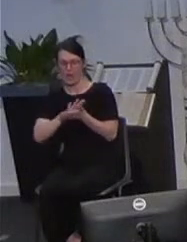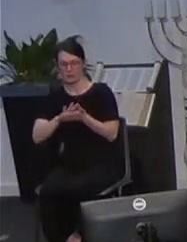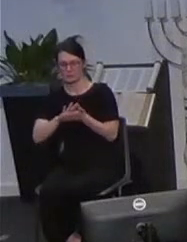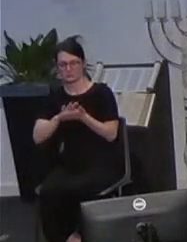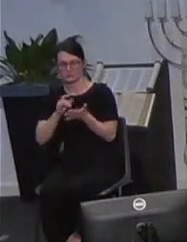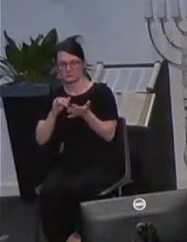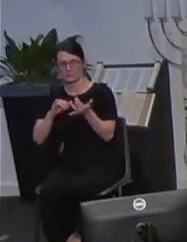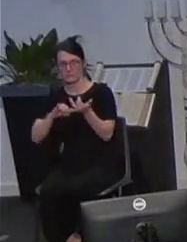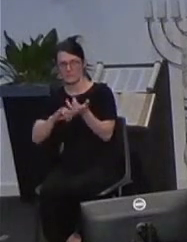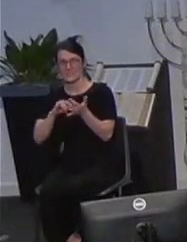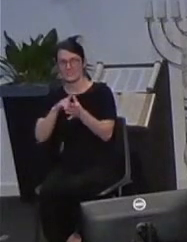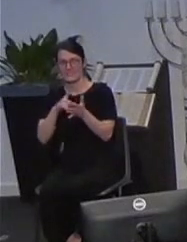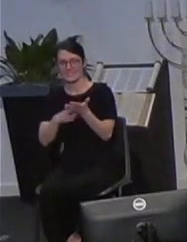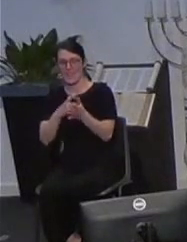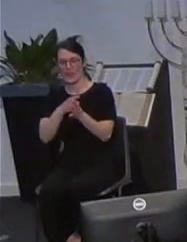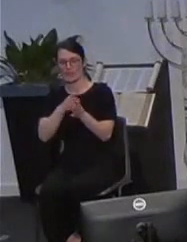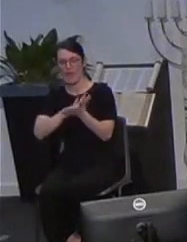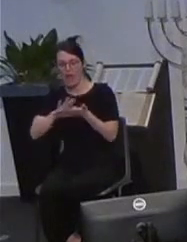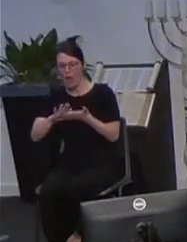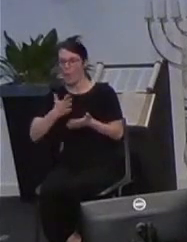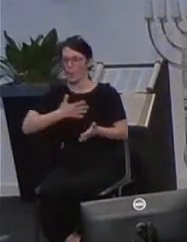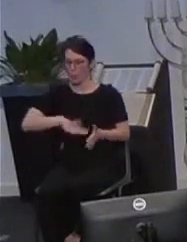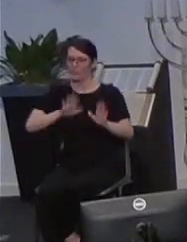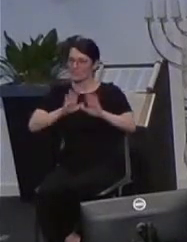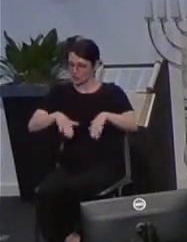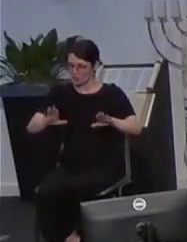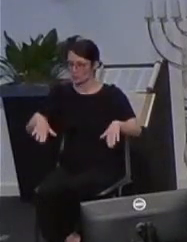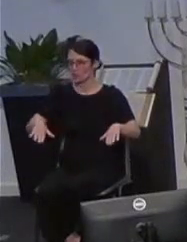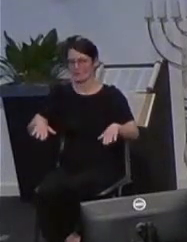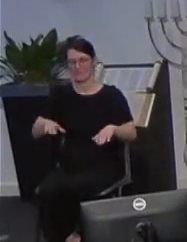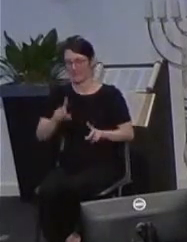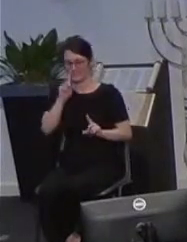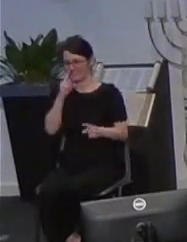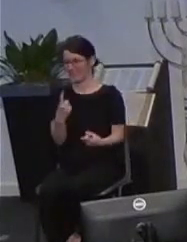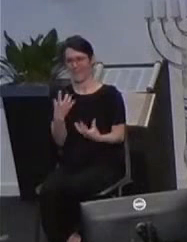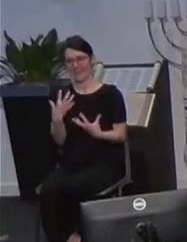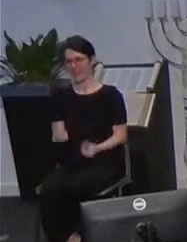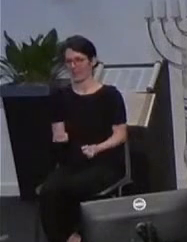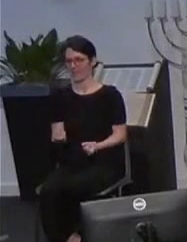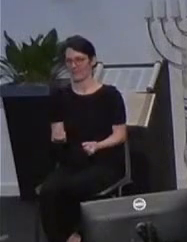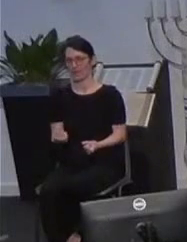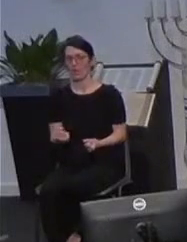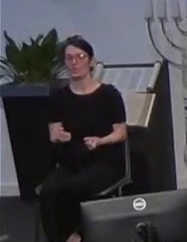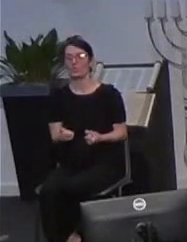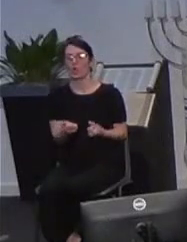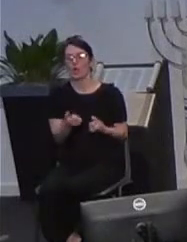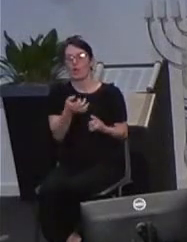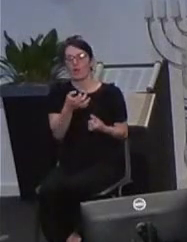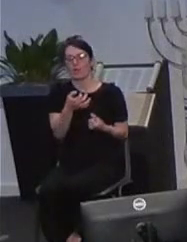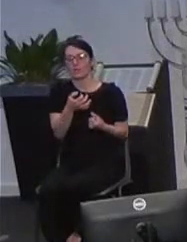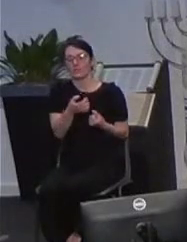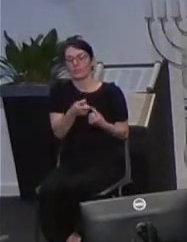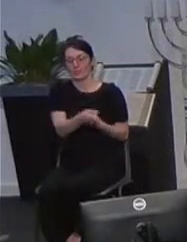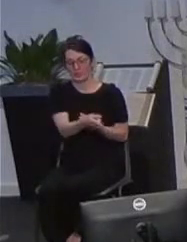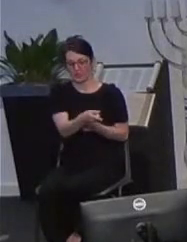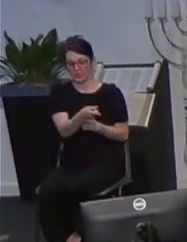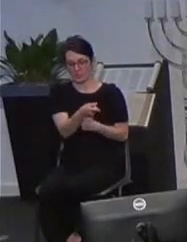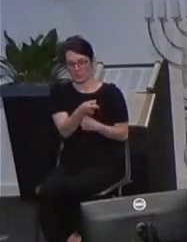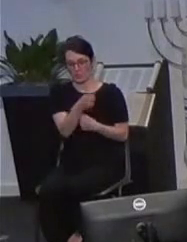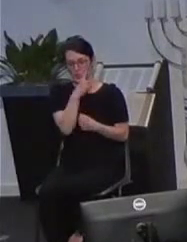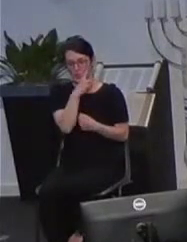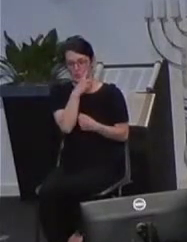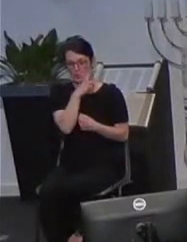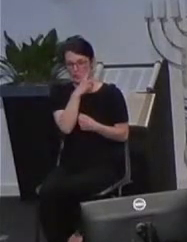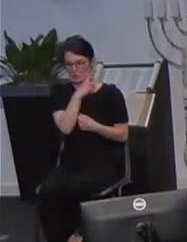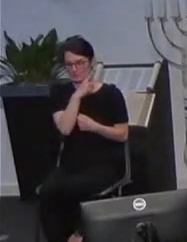that you become a house, and a house needs to be built. And so the transition between